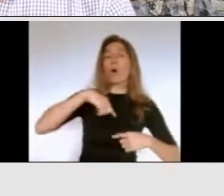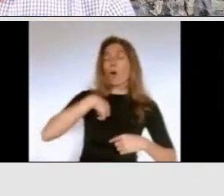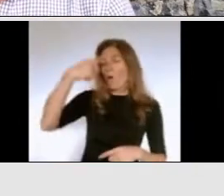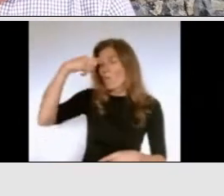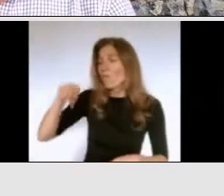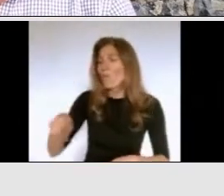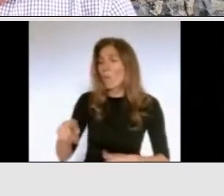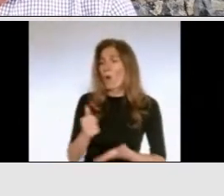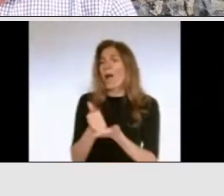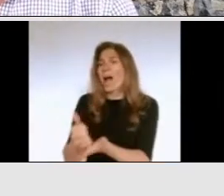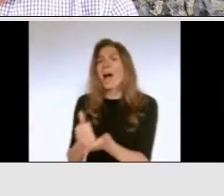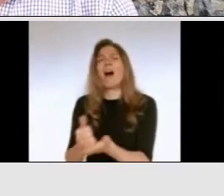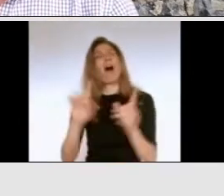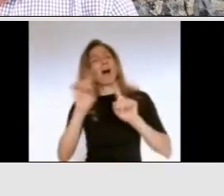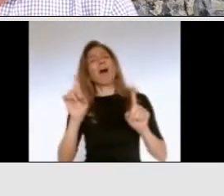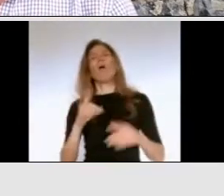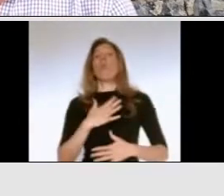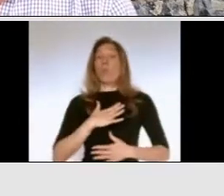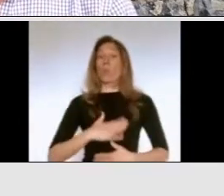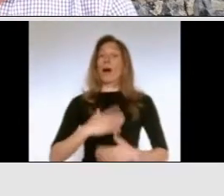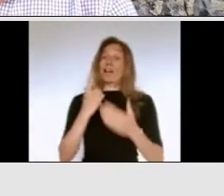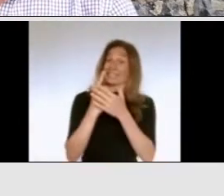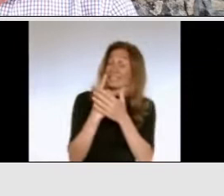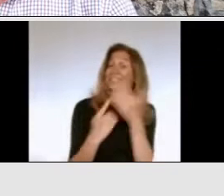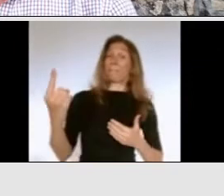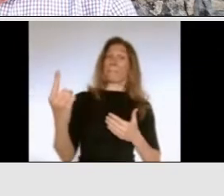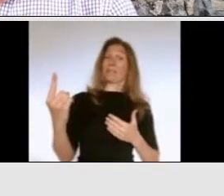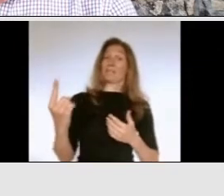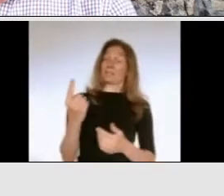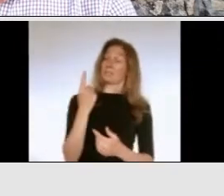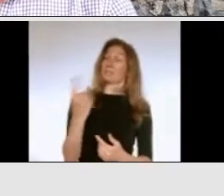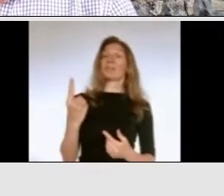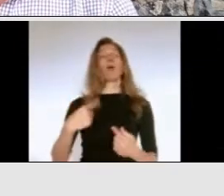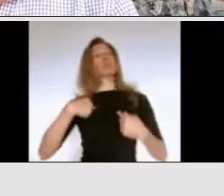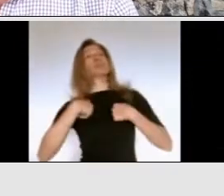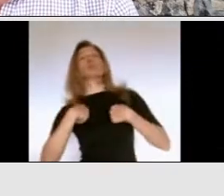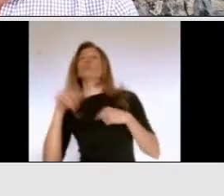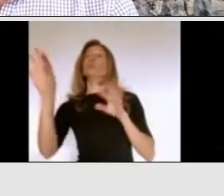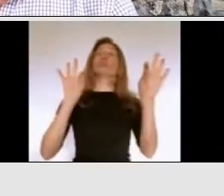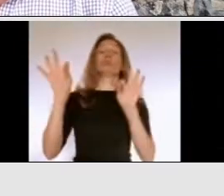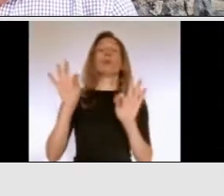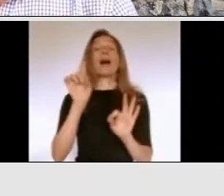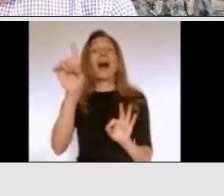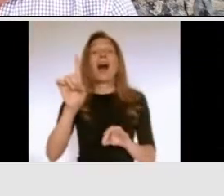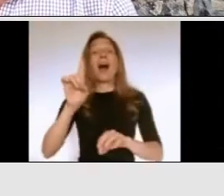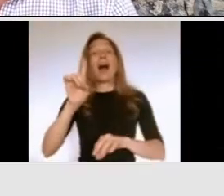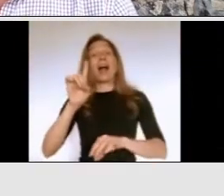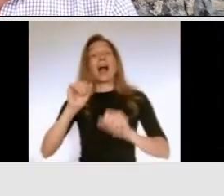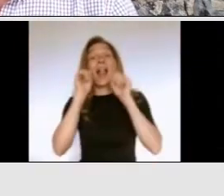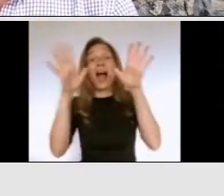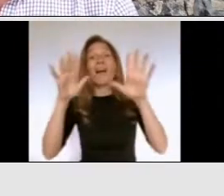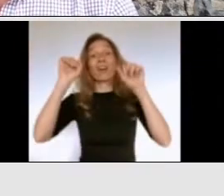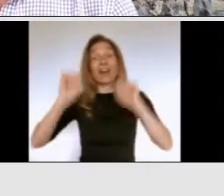and healthy lifestyles and the independence of living are all key parts of extending